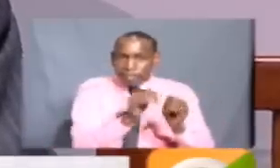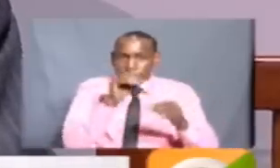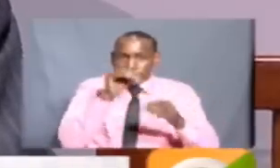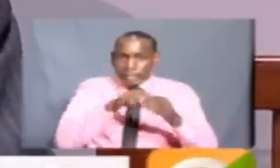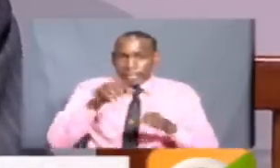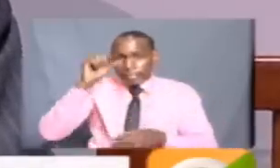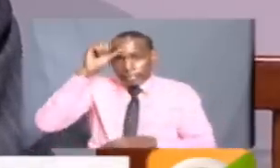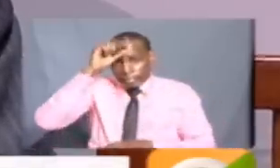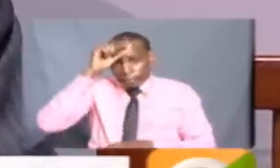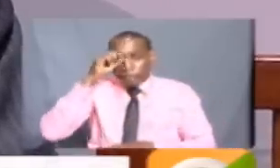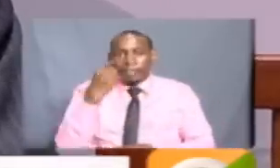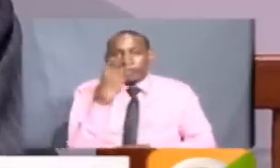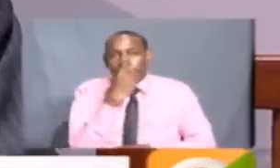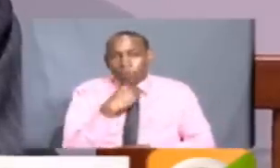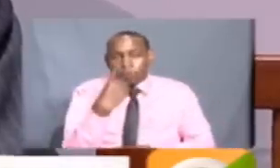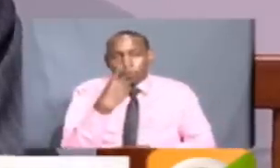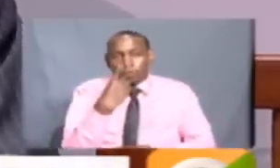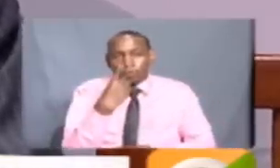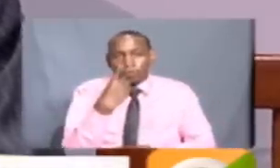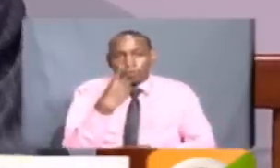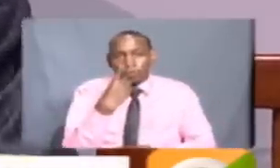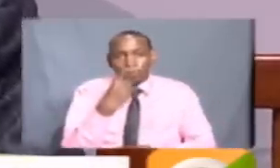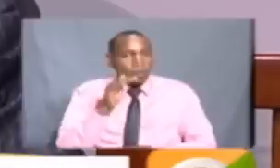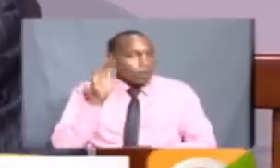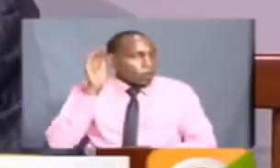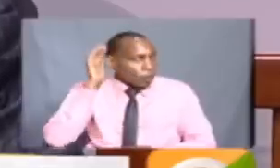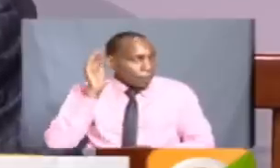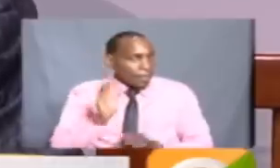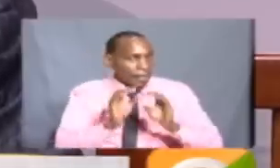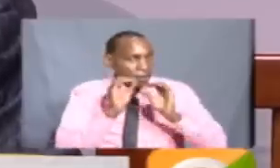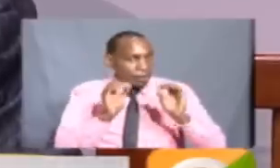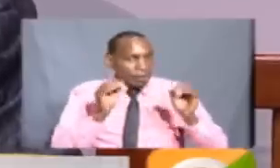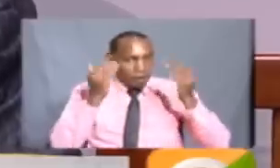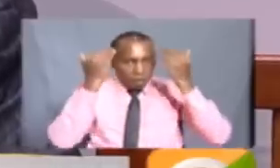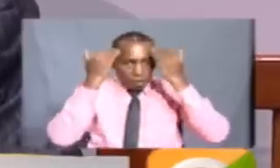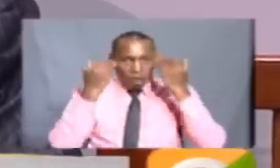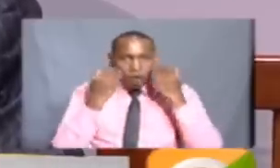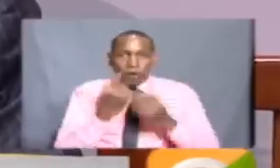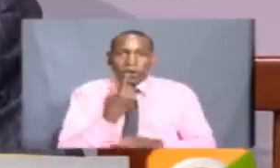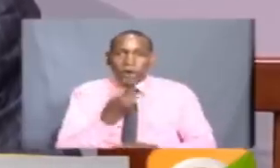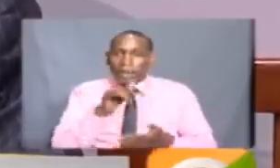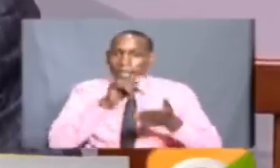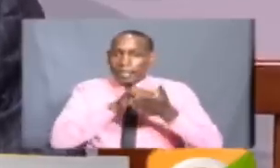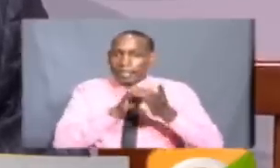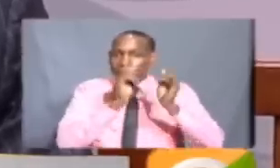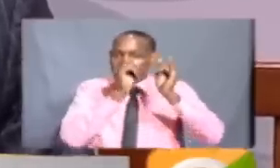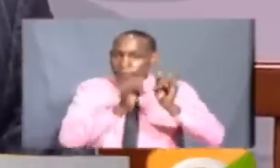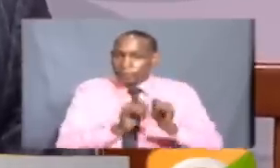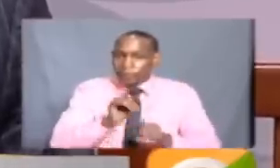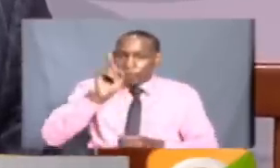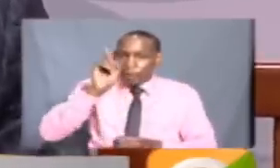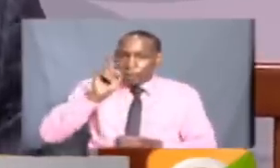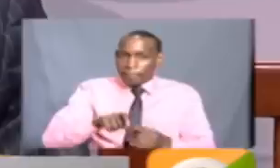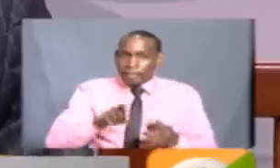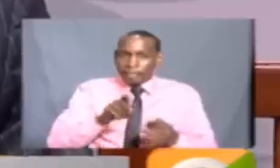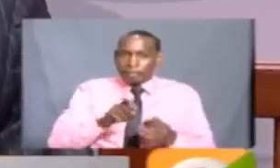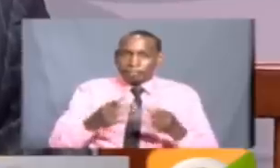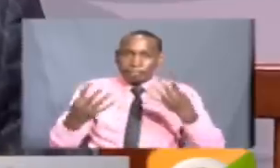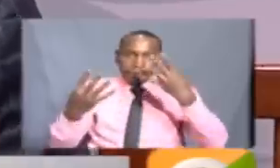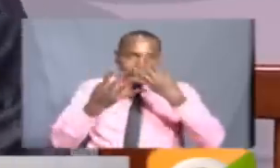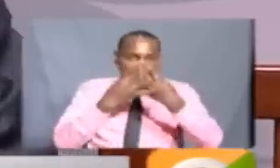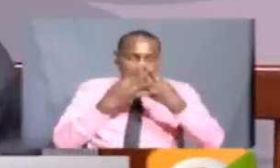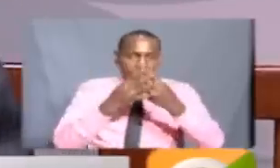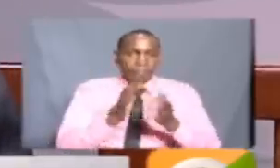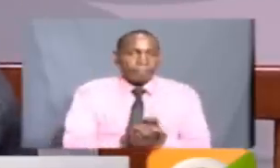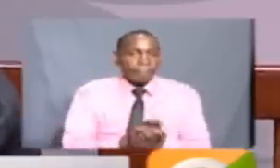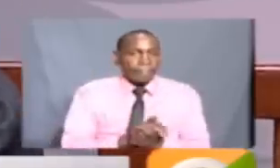government who does not obey a court order, that individual ought to be sent to jail.